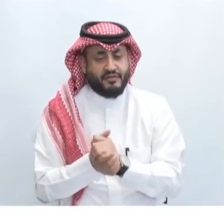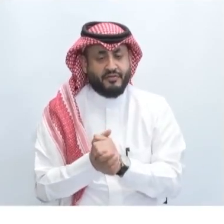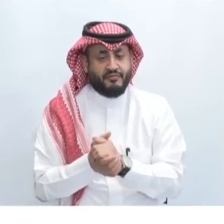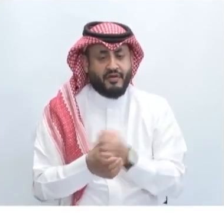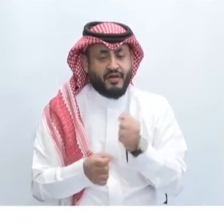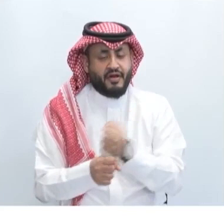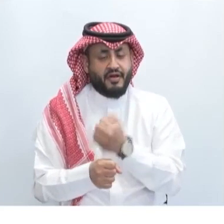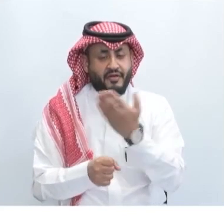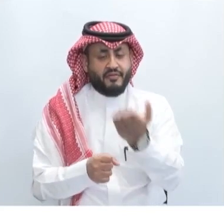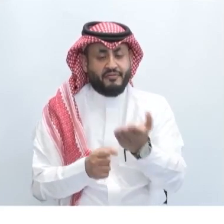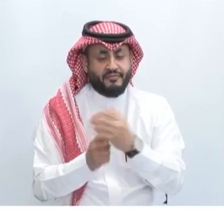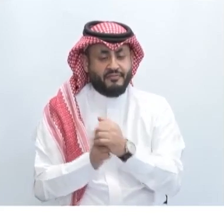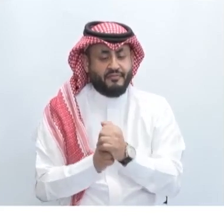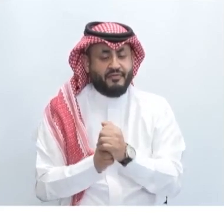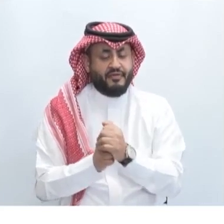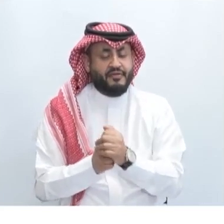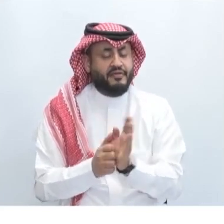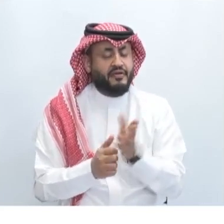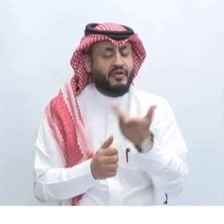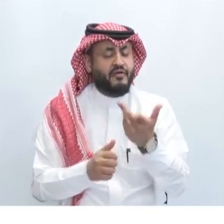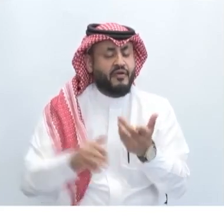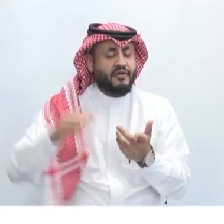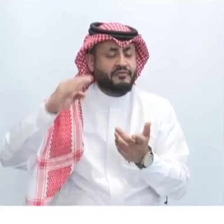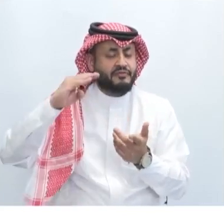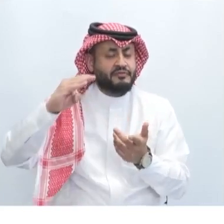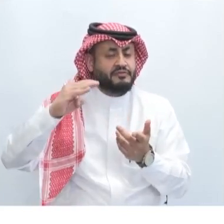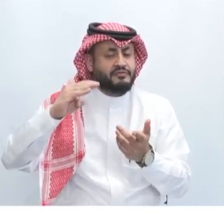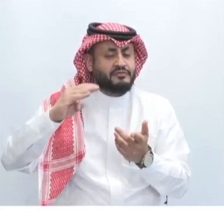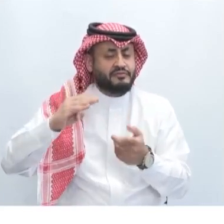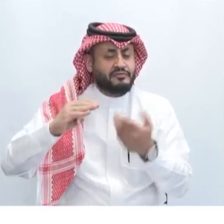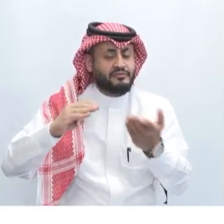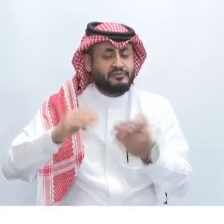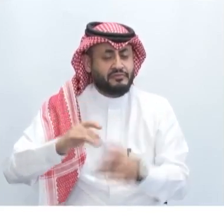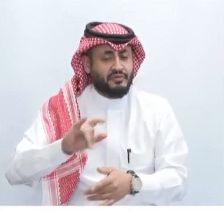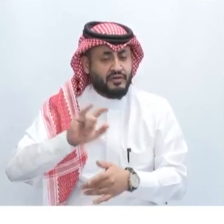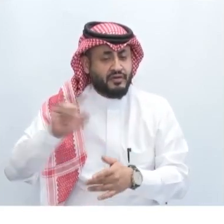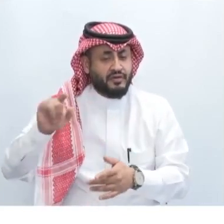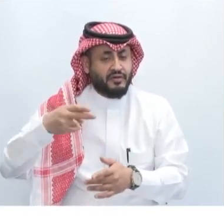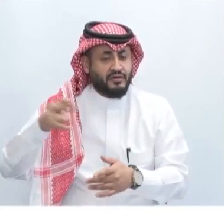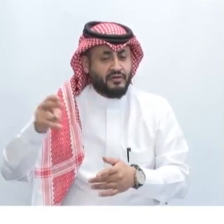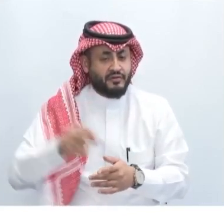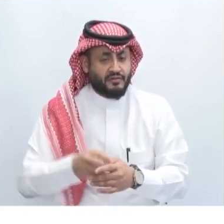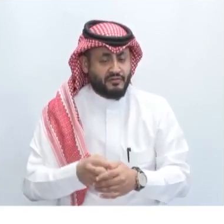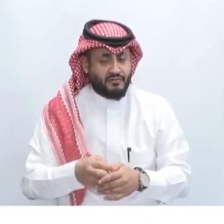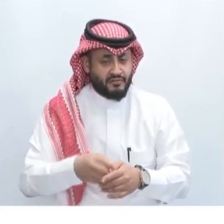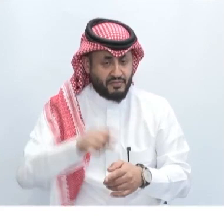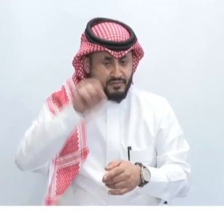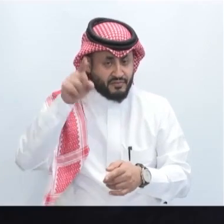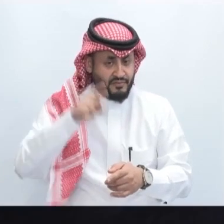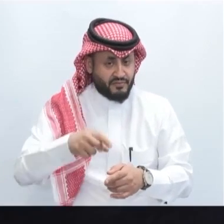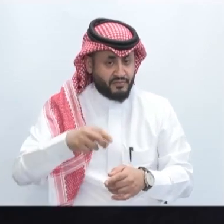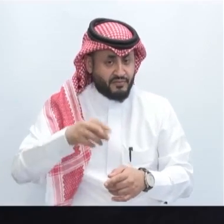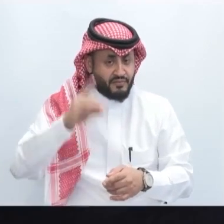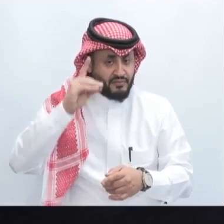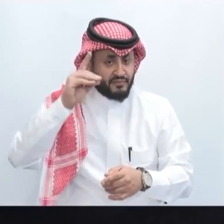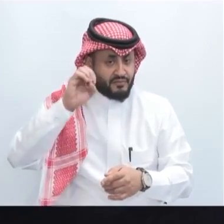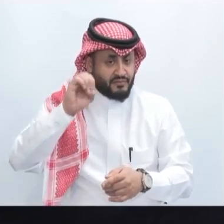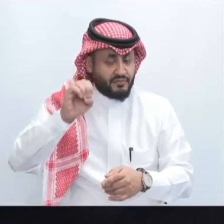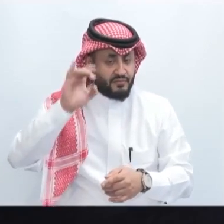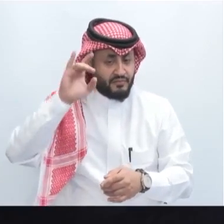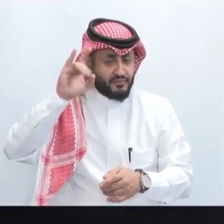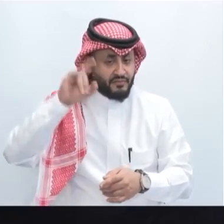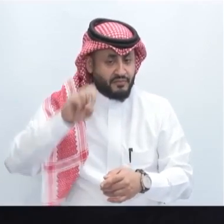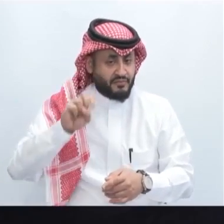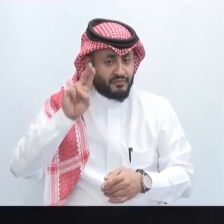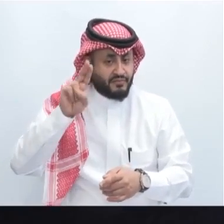the practice how to answer questions with have, and how to ask to